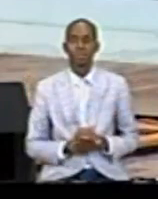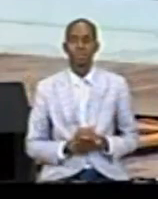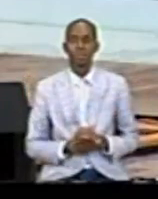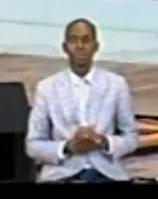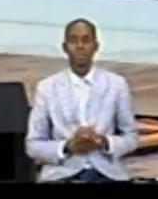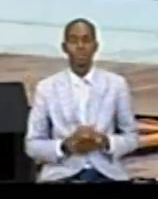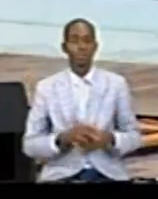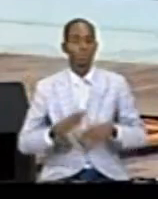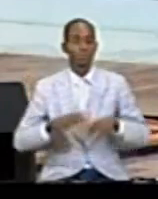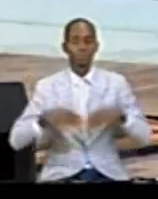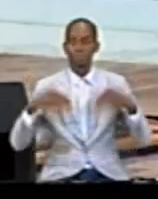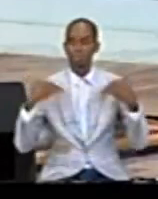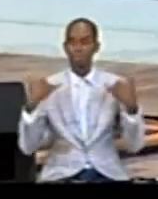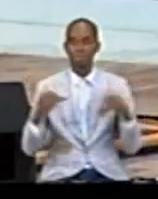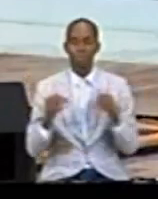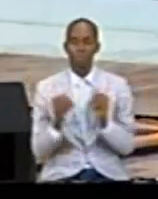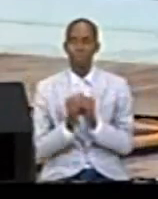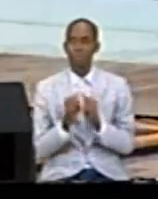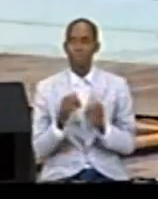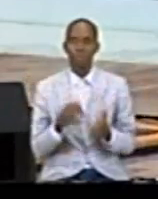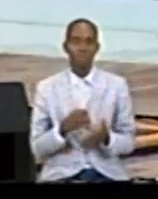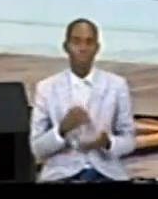Don't play with it.